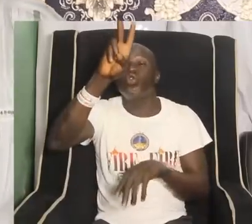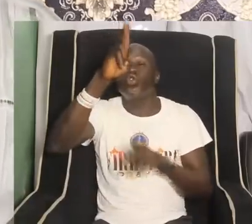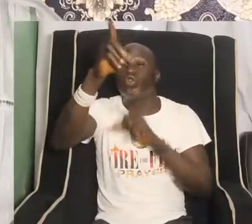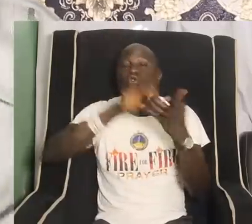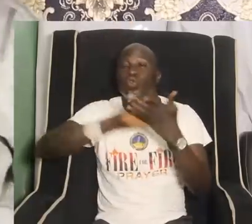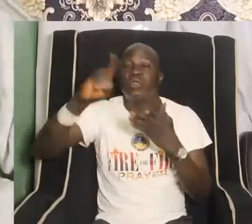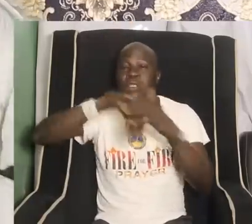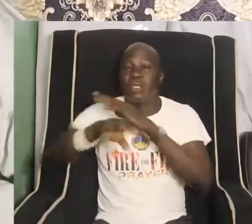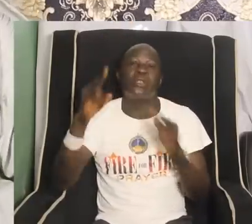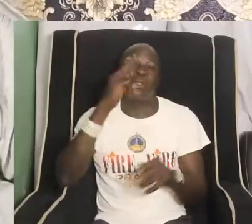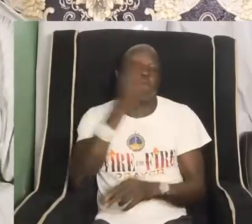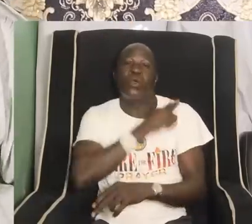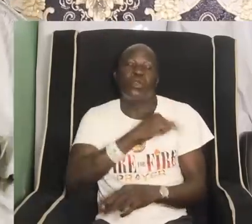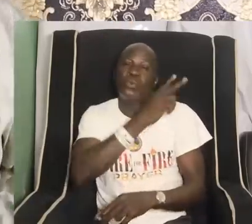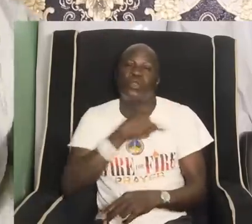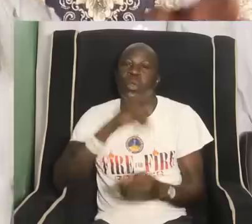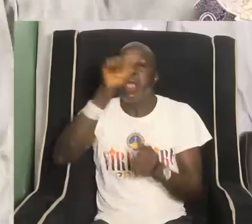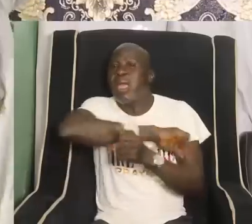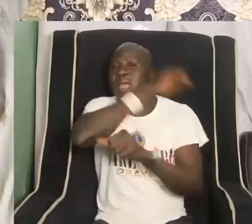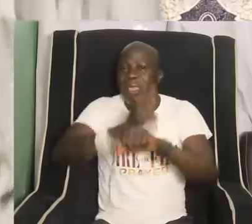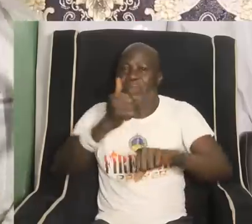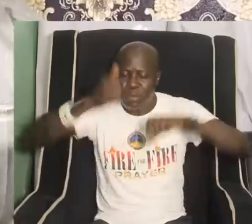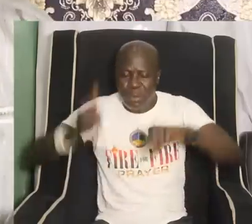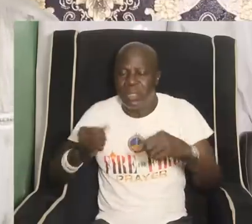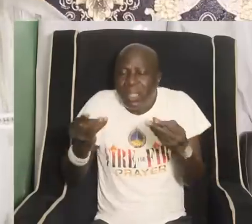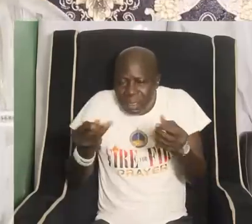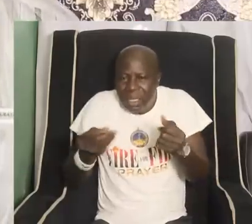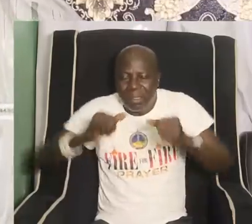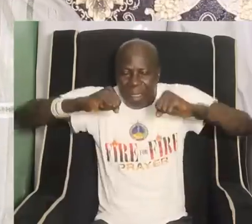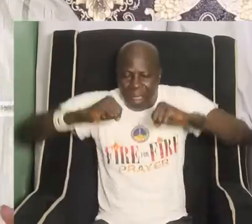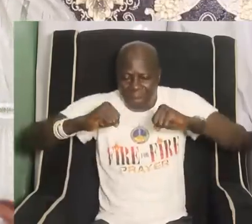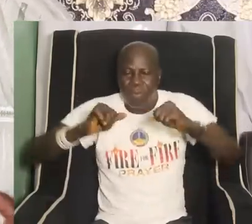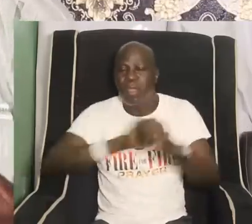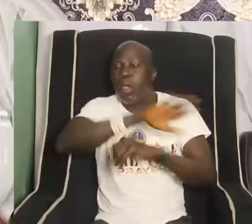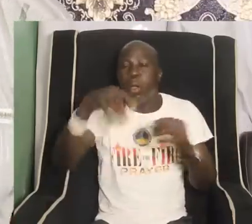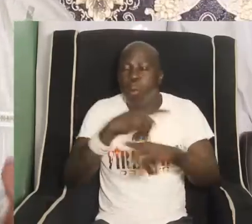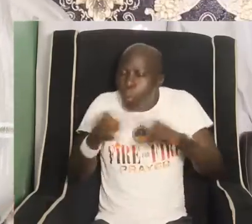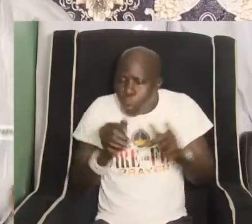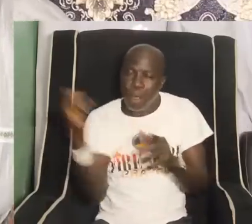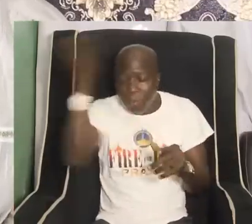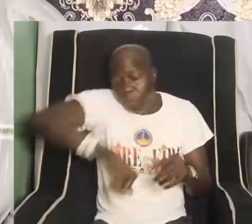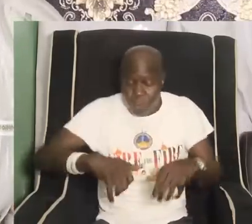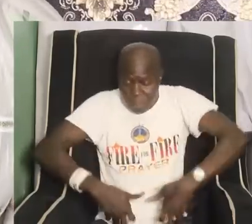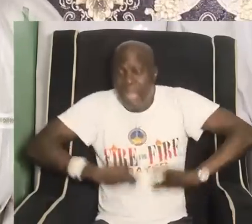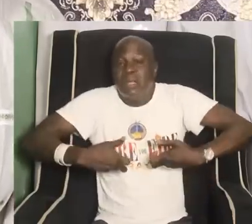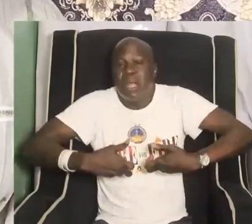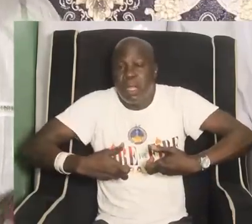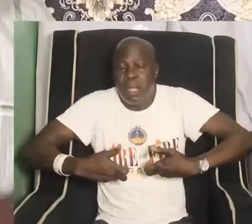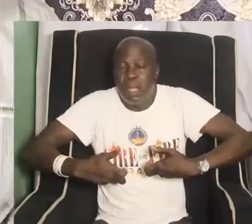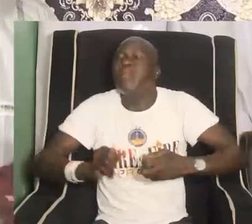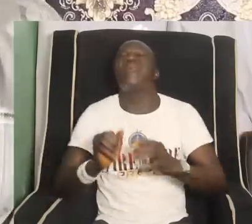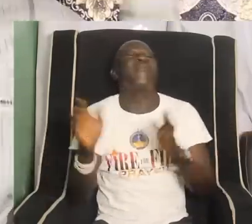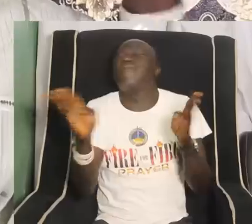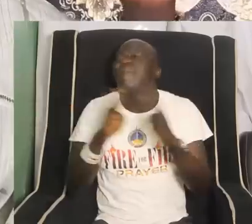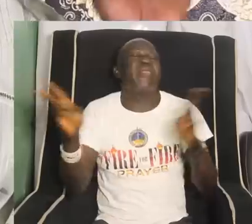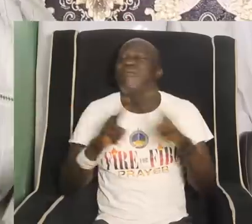at the hospital. Okuta wuwo. Every stone. Nyari wuwo. That also is a way. Bila siwere. For fool's anger. Oh, wuwo,